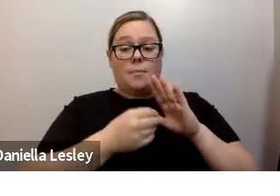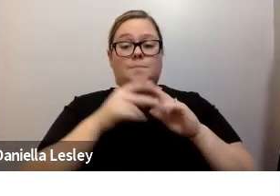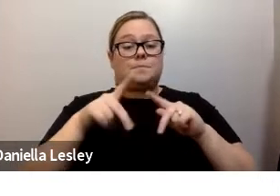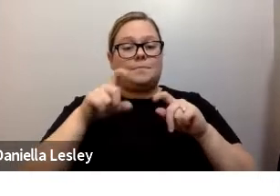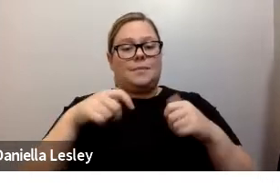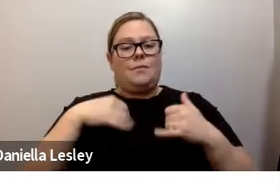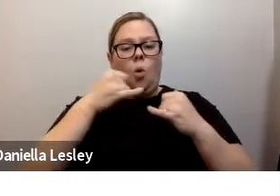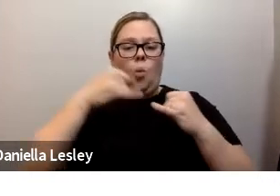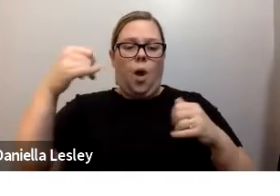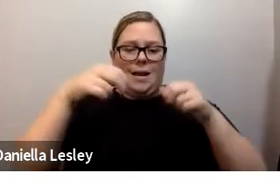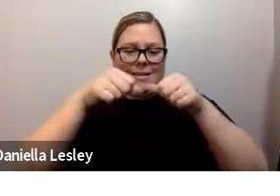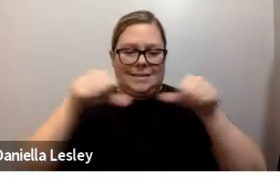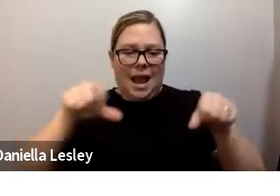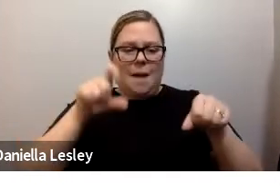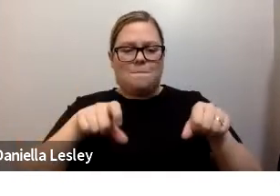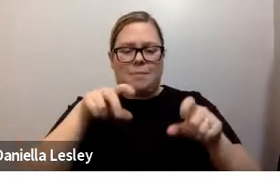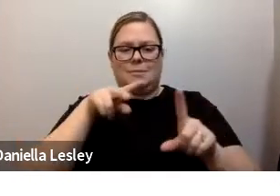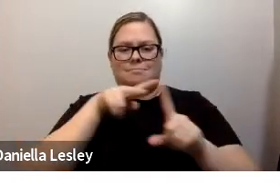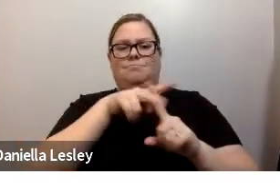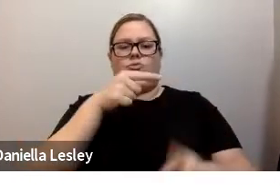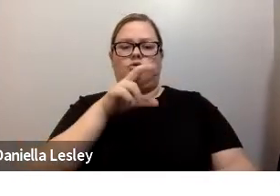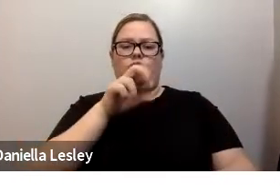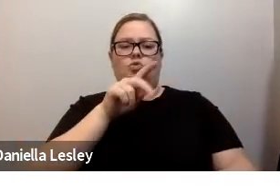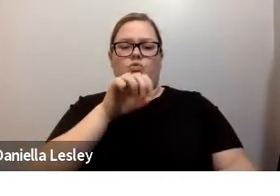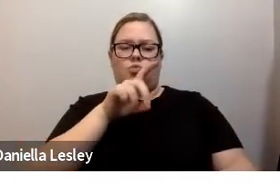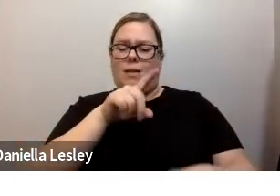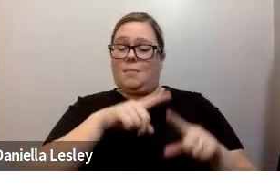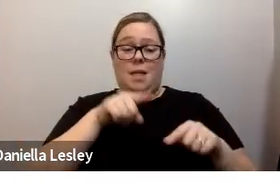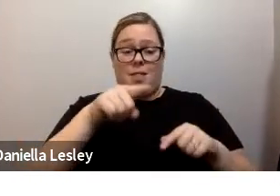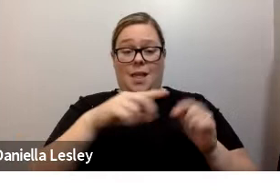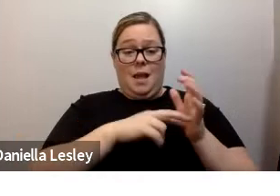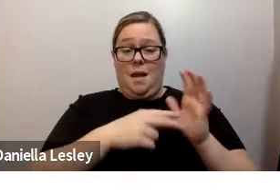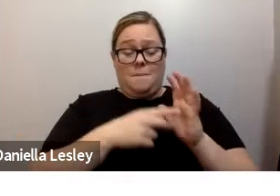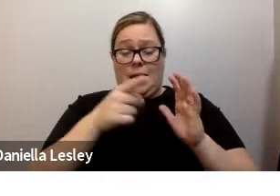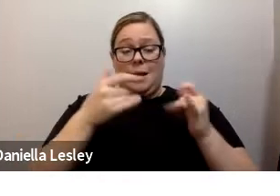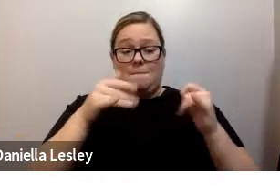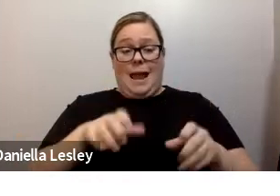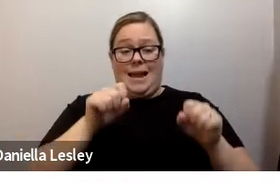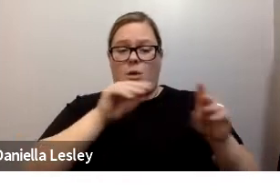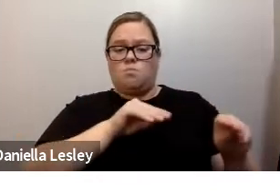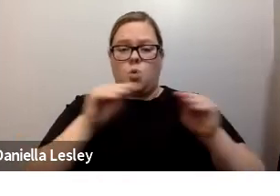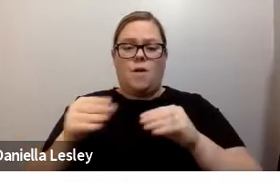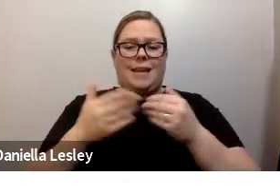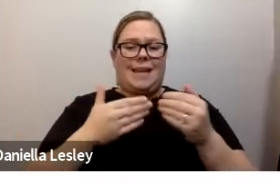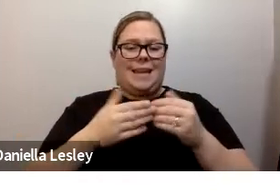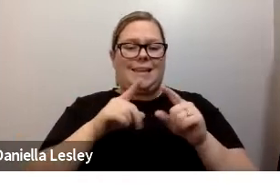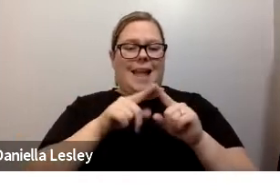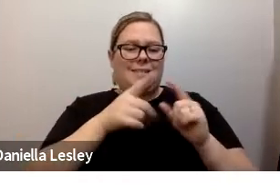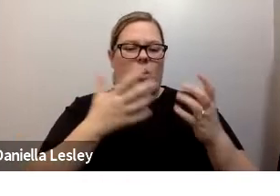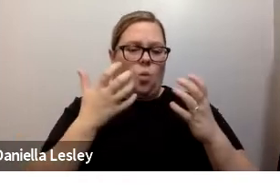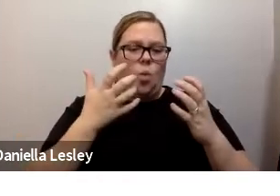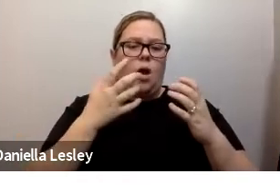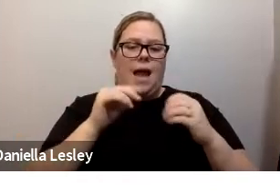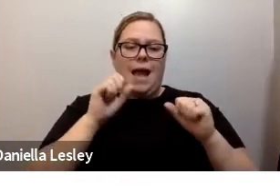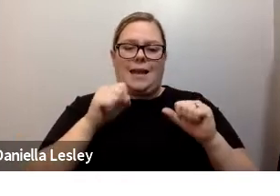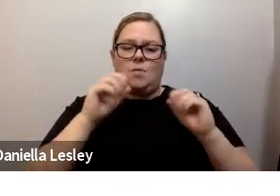them, or they had to be grounded in some way. This allowed the player to be free to move as they wanted to, and they're instantly grounded and provide an input